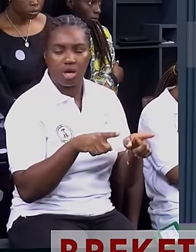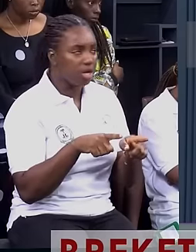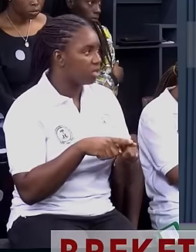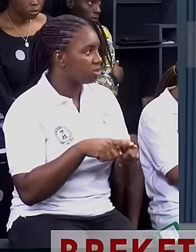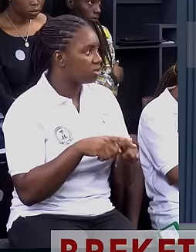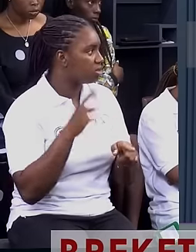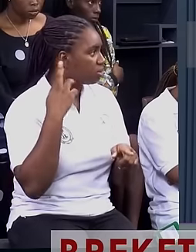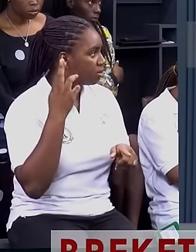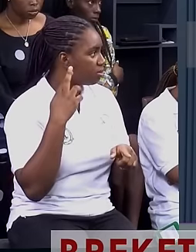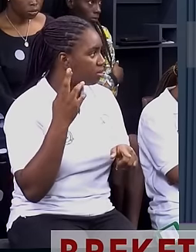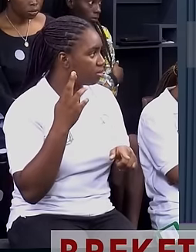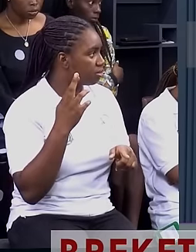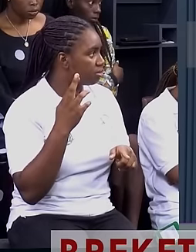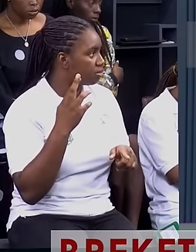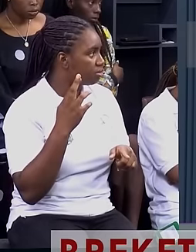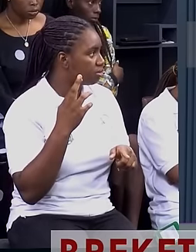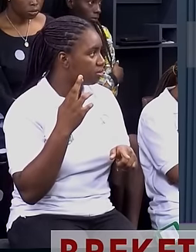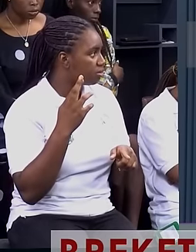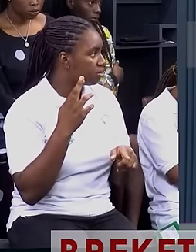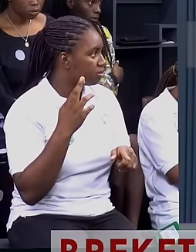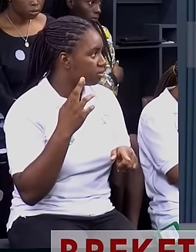Okay, thank you very much.